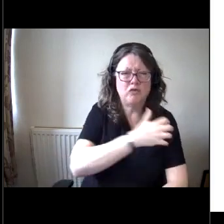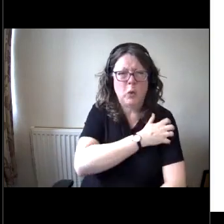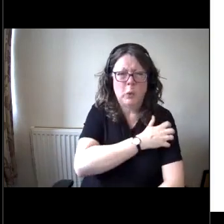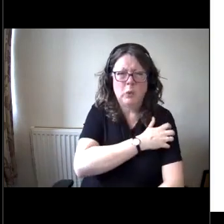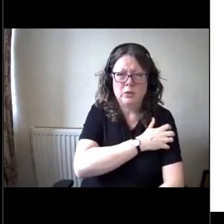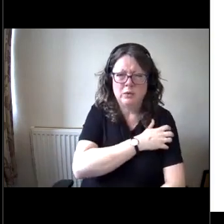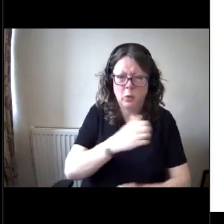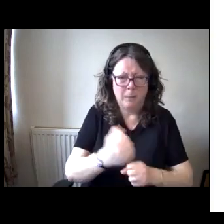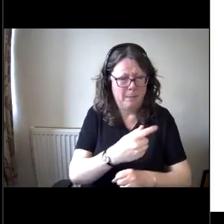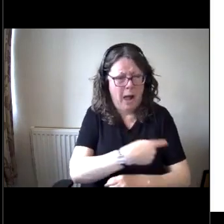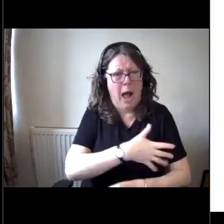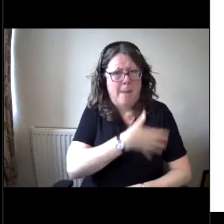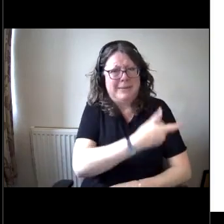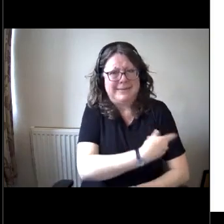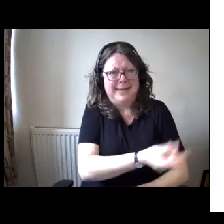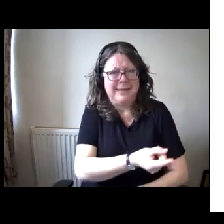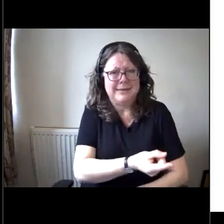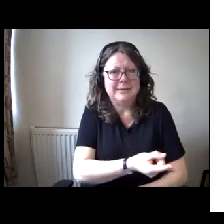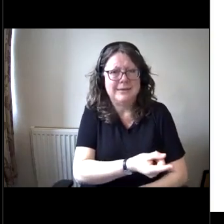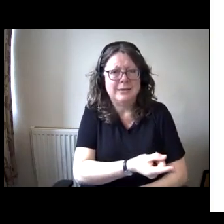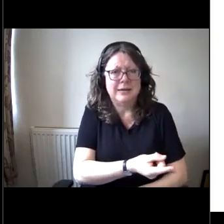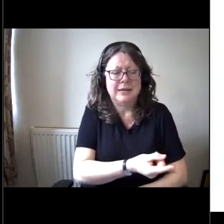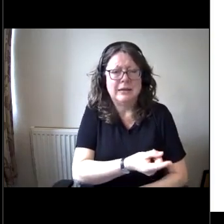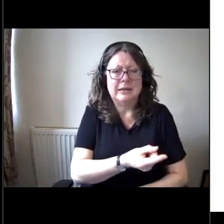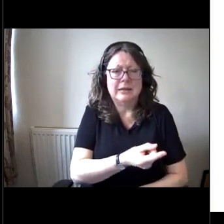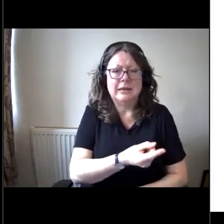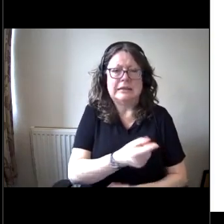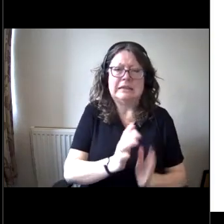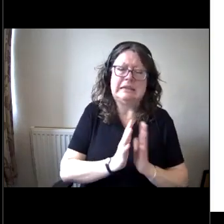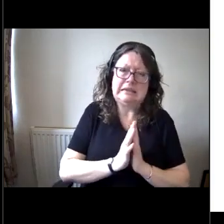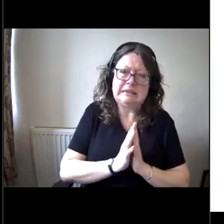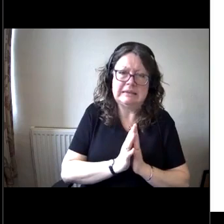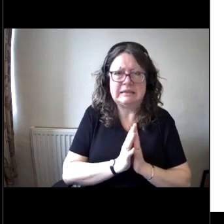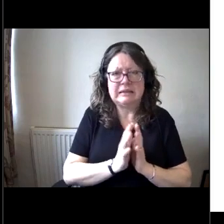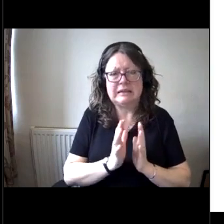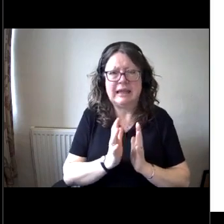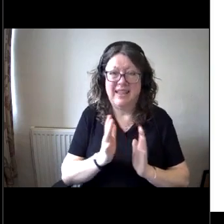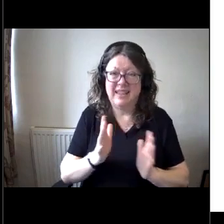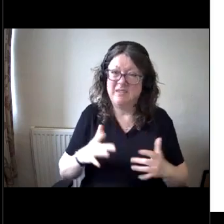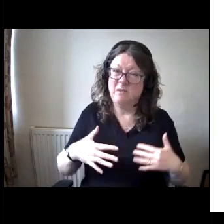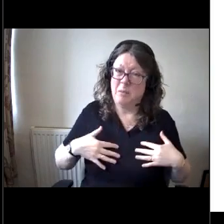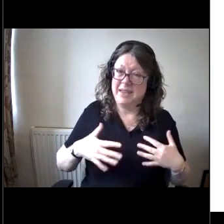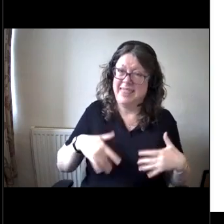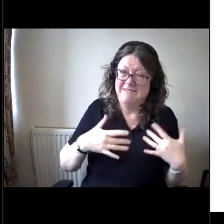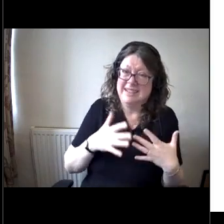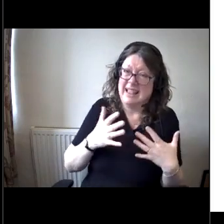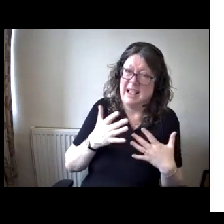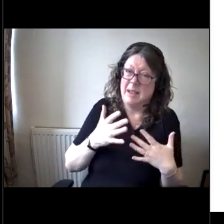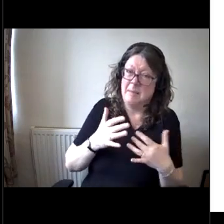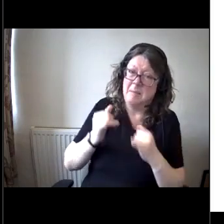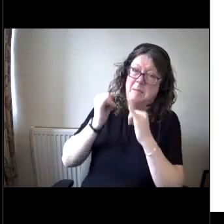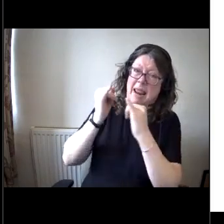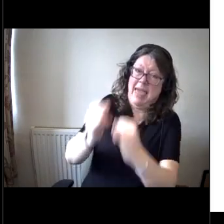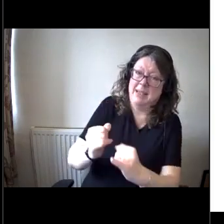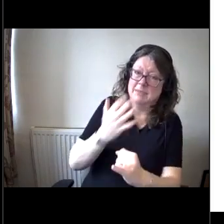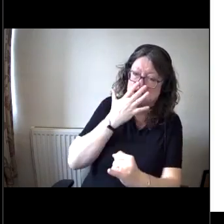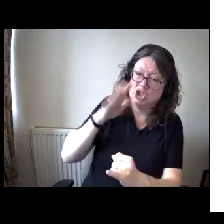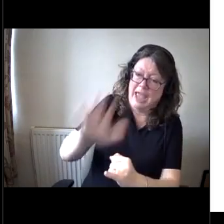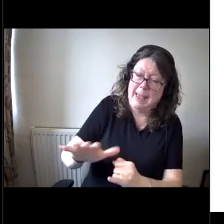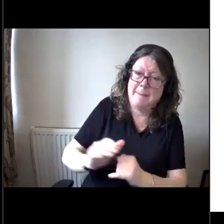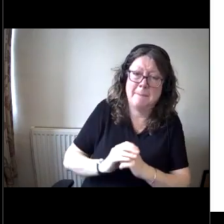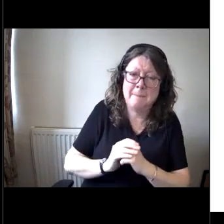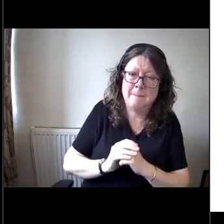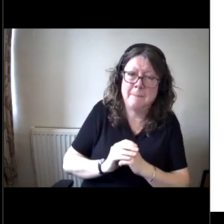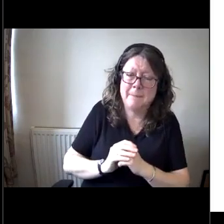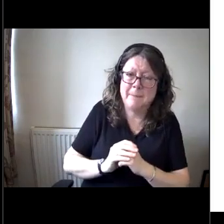uncomfortable here. And I'm feeling like, okay, that feels like blaming and shaming. That feels like I'm